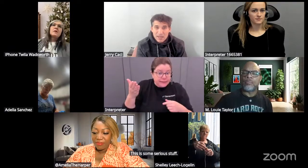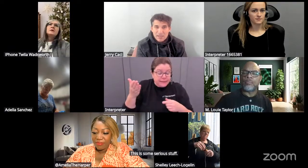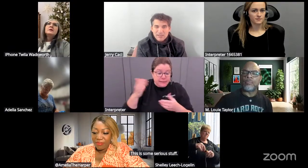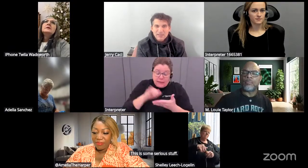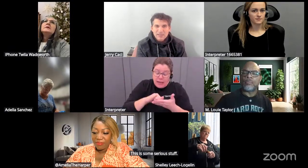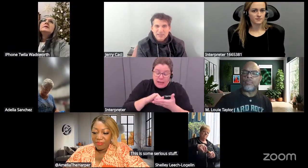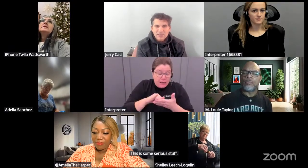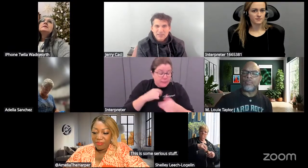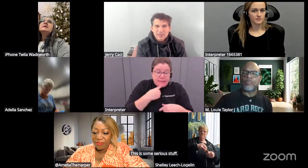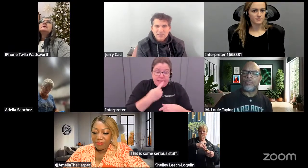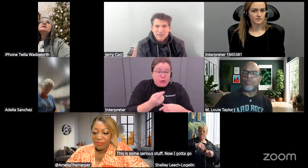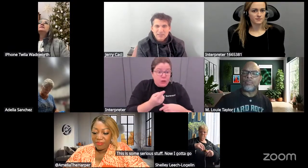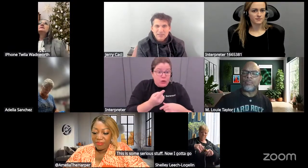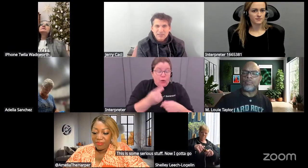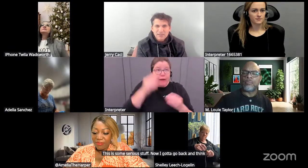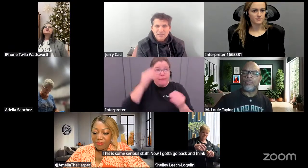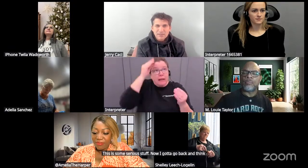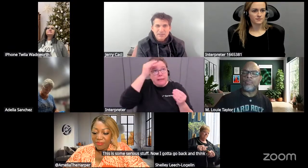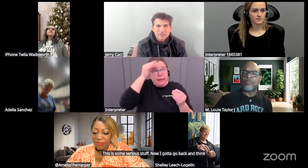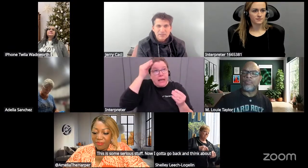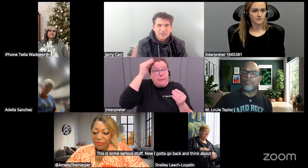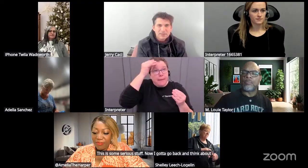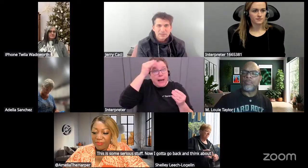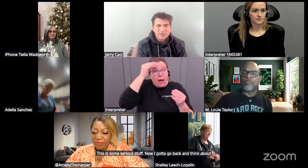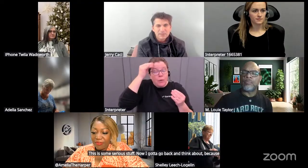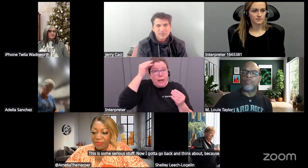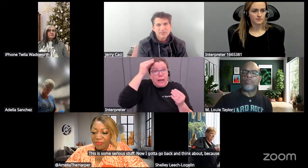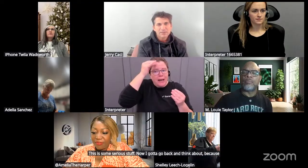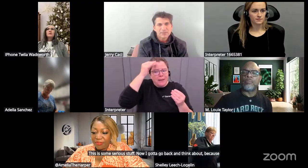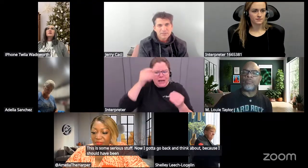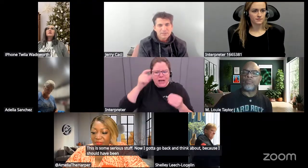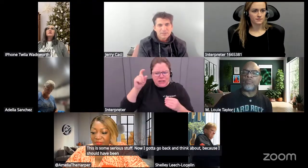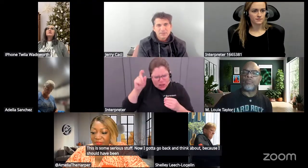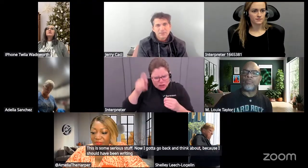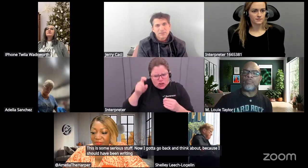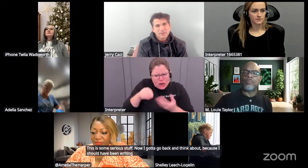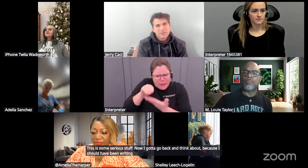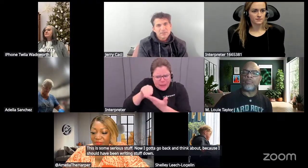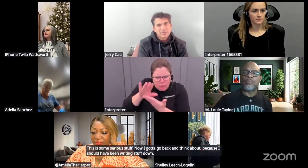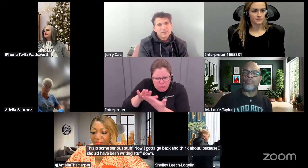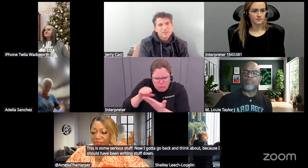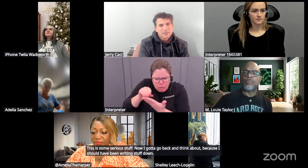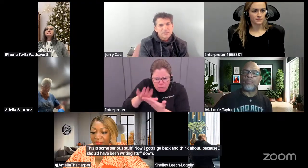Now I got to go back and think about because I should have been writing stuff down.